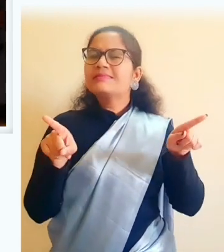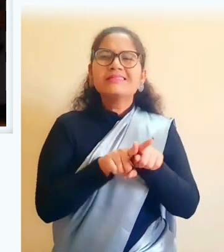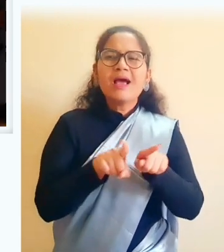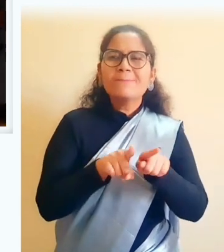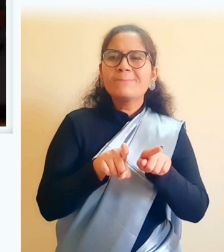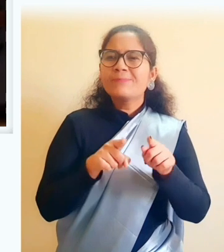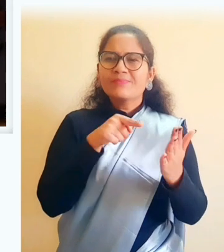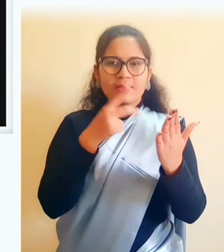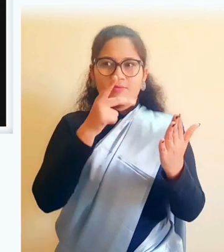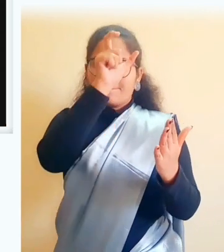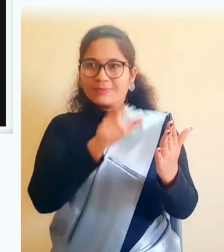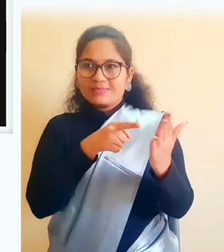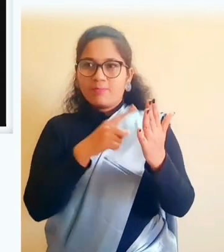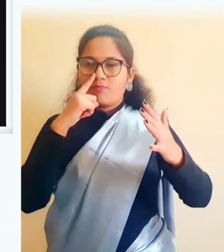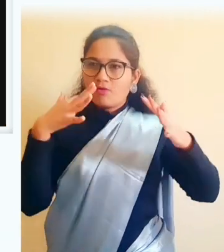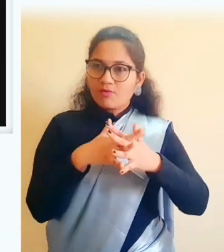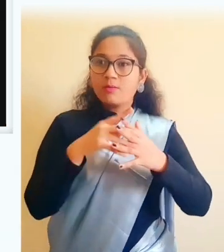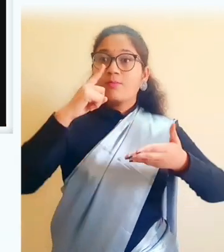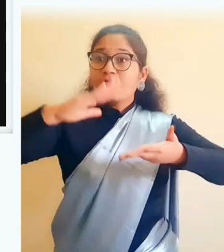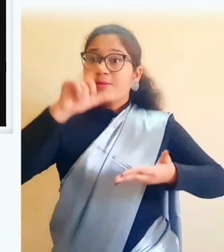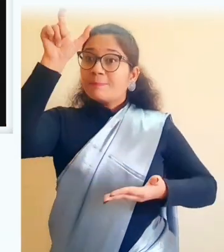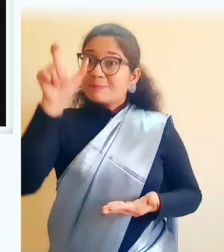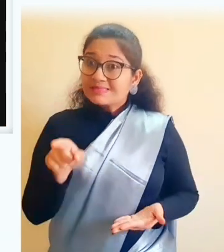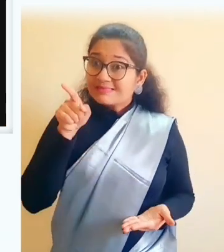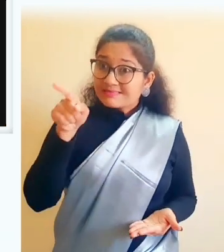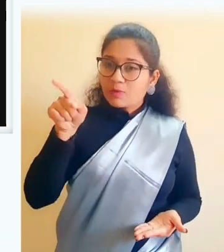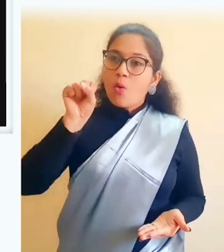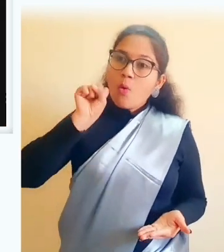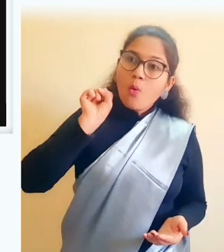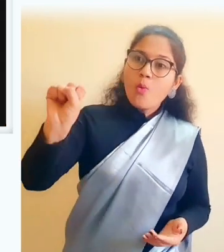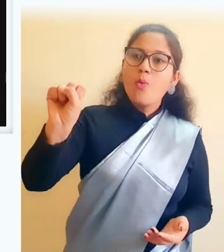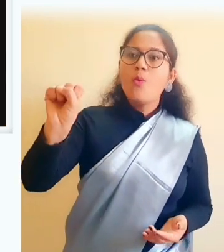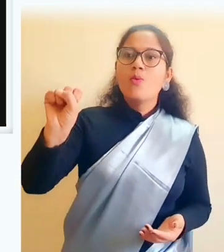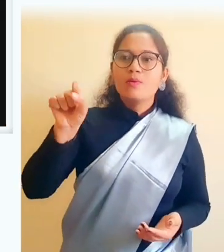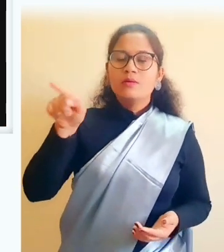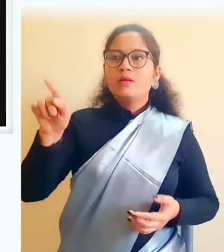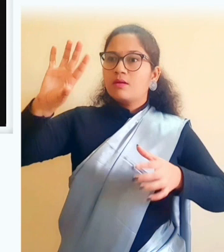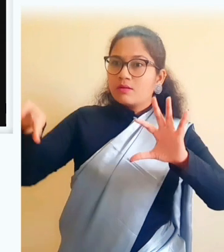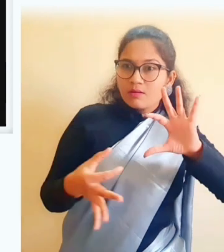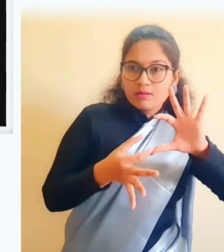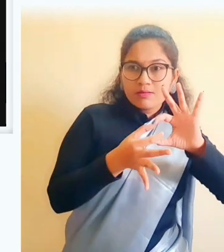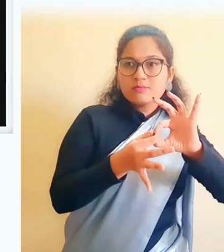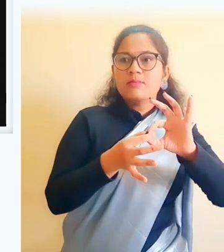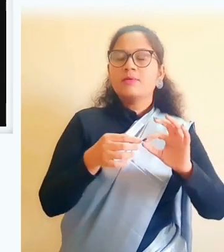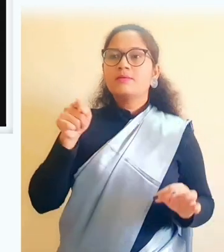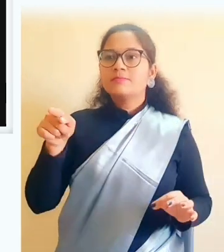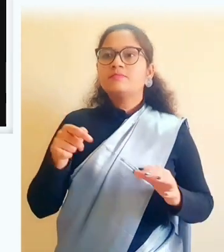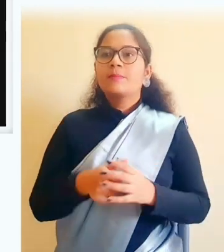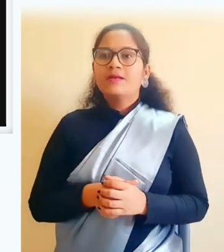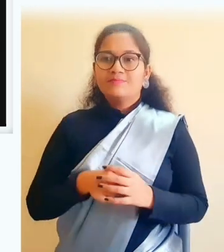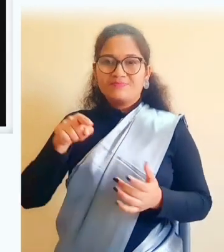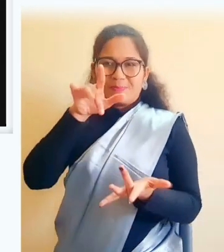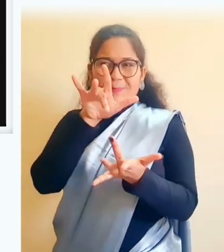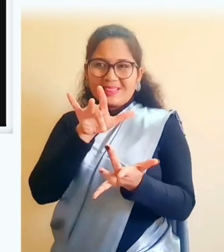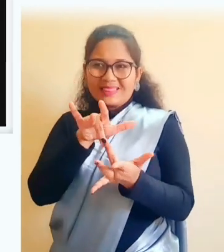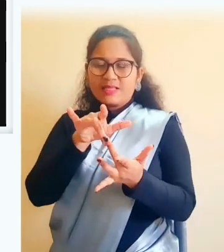of the patronage of Mary Stuart II, the wife of settler William III, to the Delft potteries. Each of the spouts